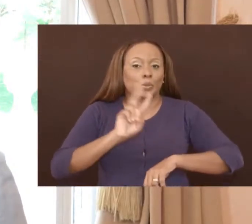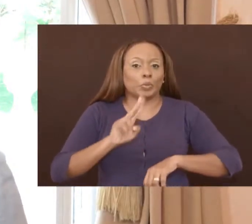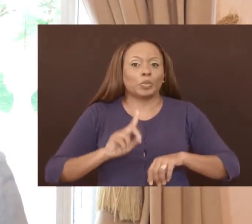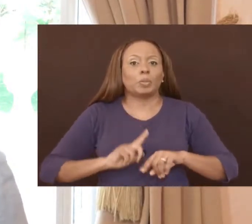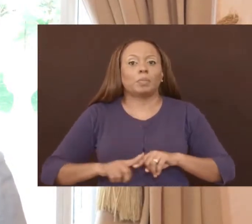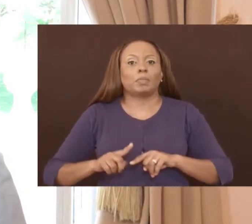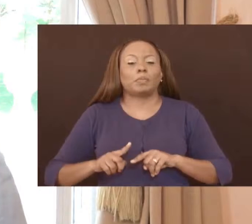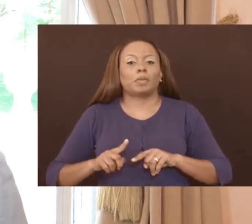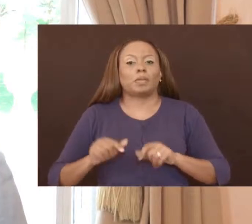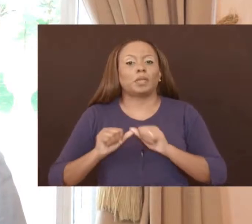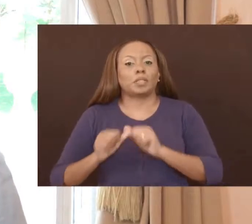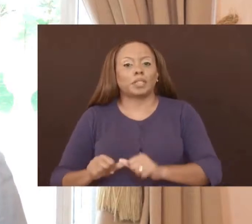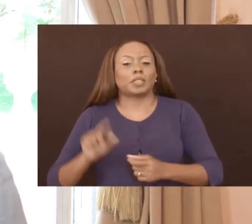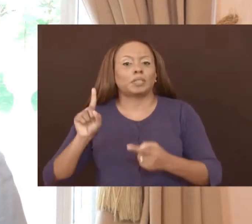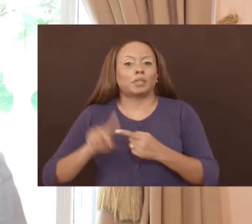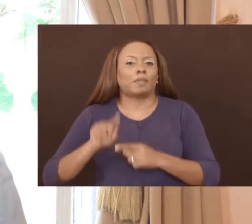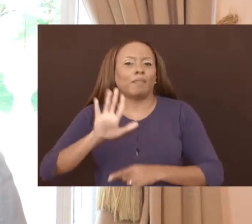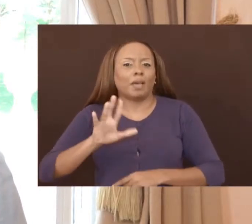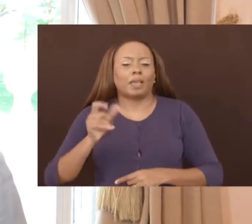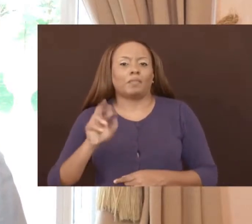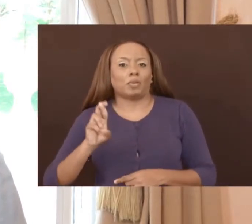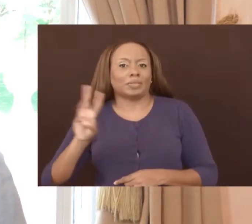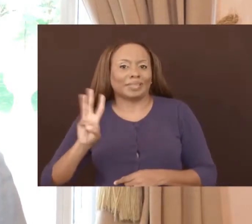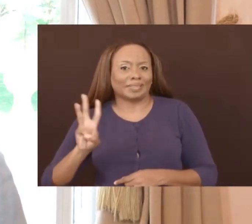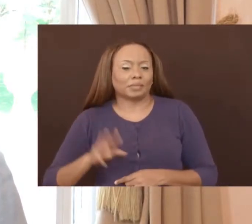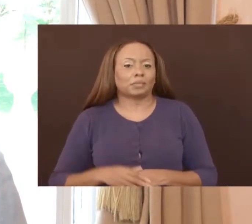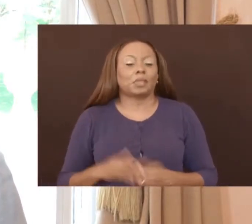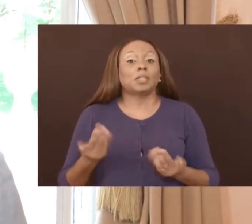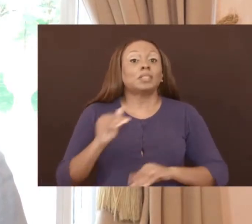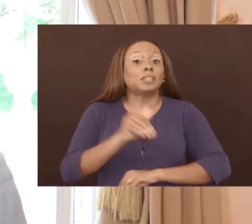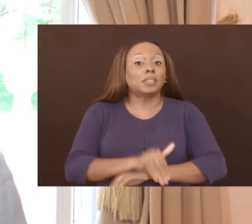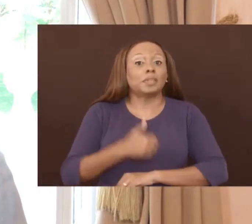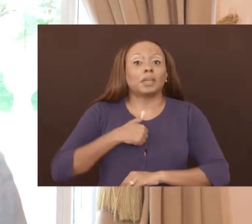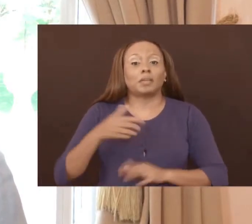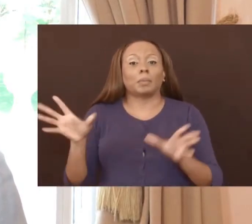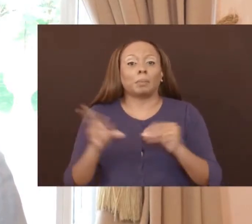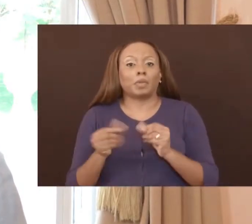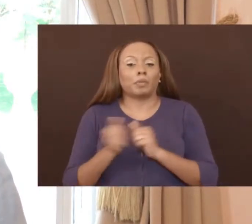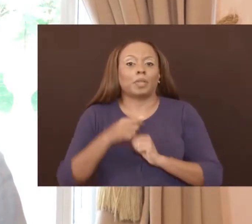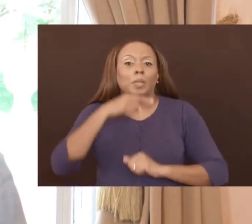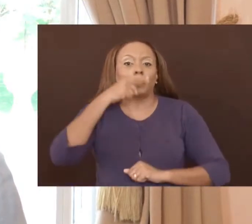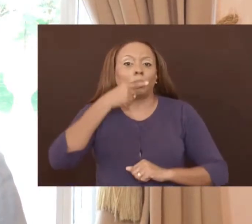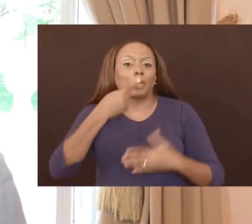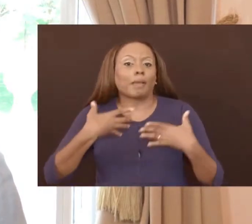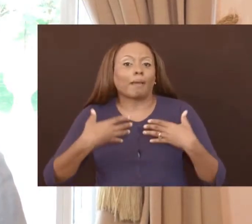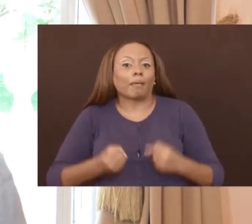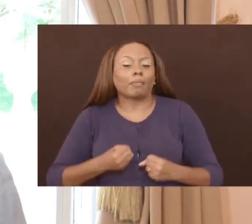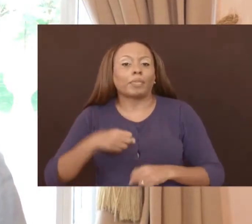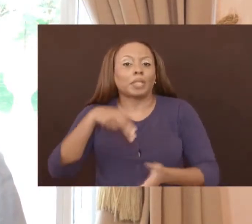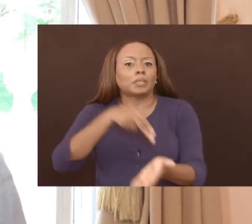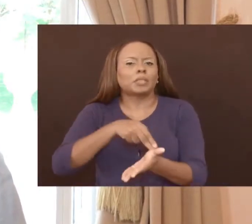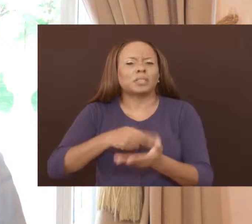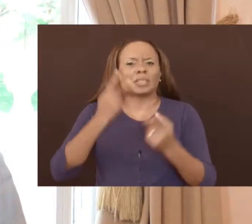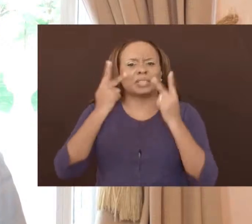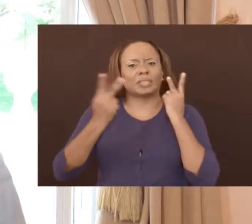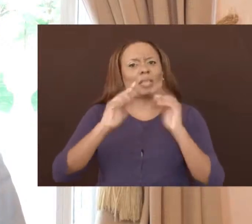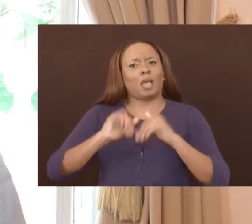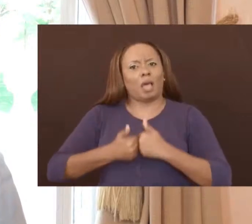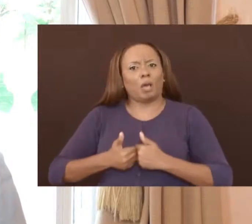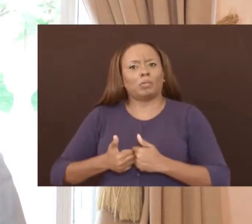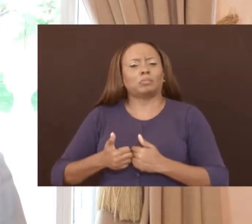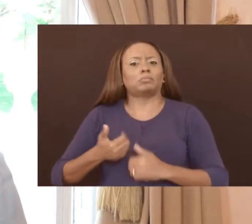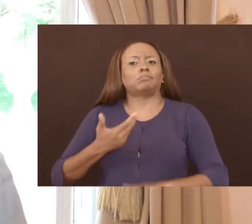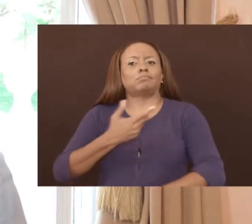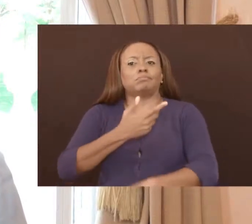correspondingly. I'm also meeting this evening with the public health nurses in order to be able to get a better grip with what and how we deliver and when